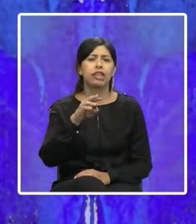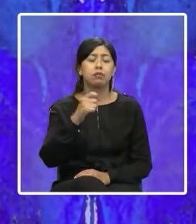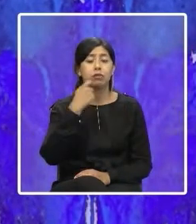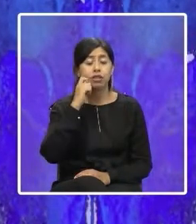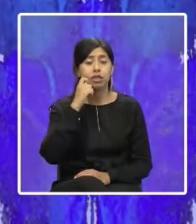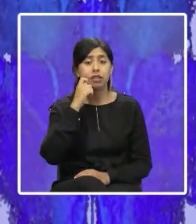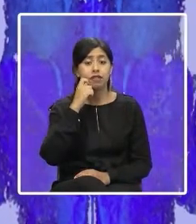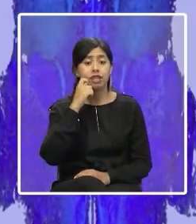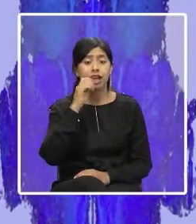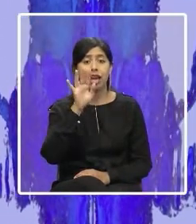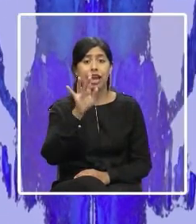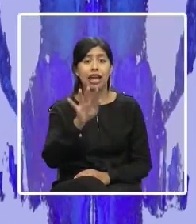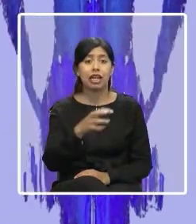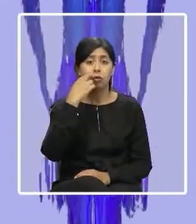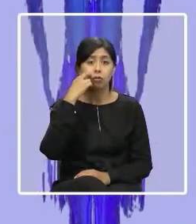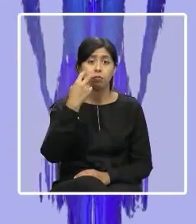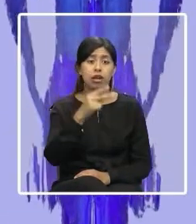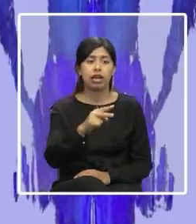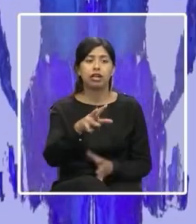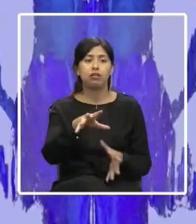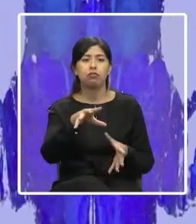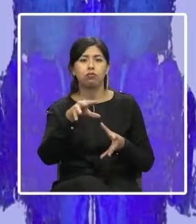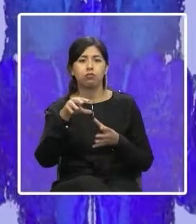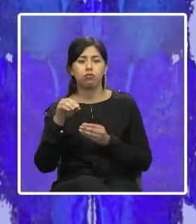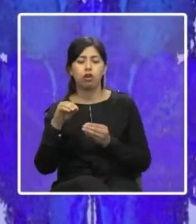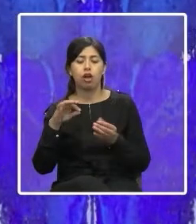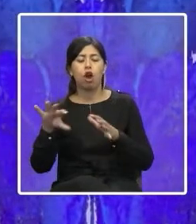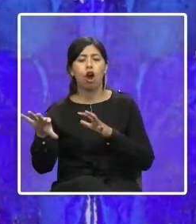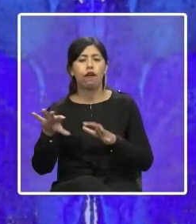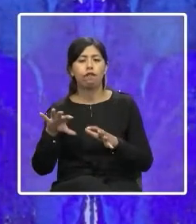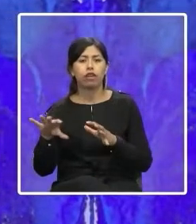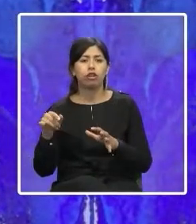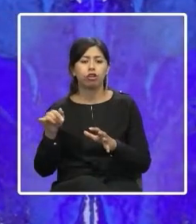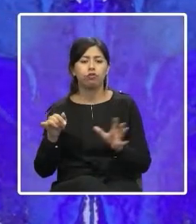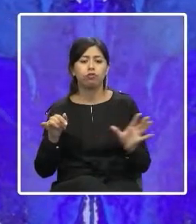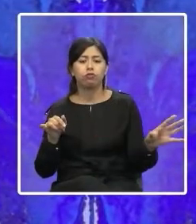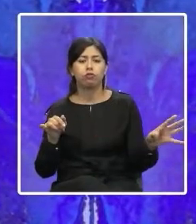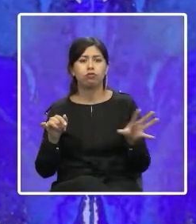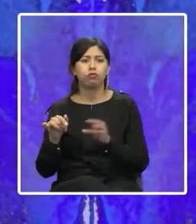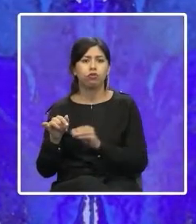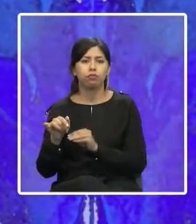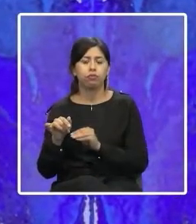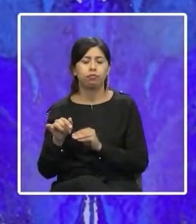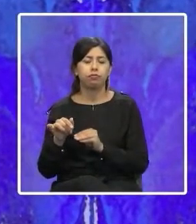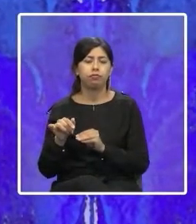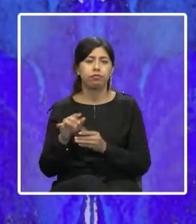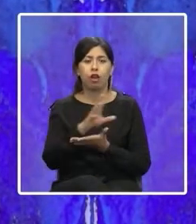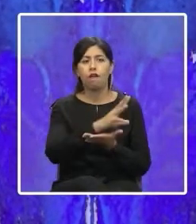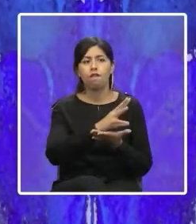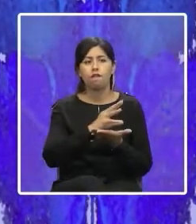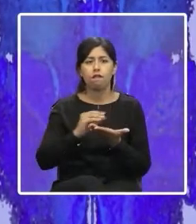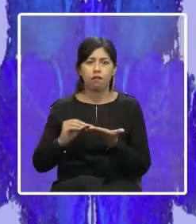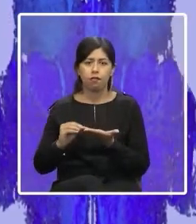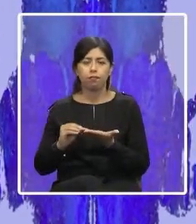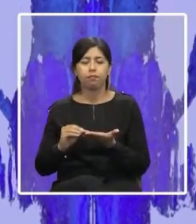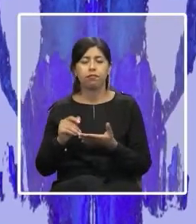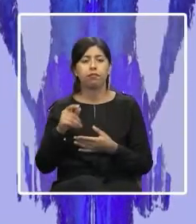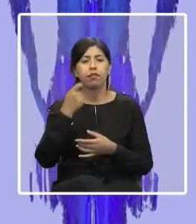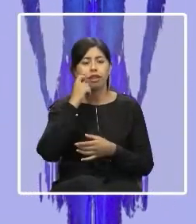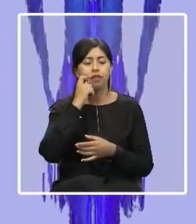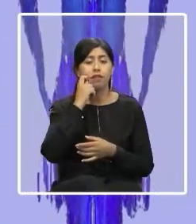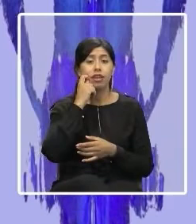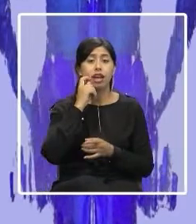Stanford Research explained that people tend to respond to media computer robot as they would either to another